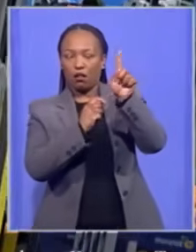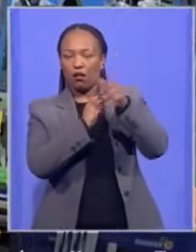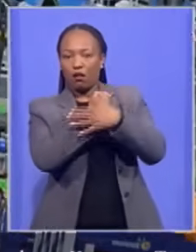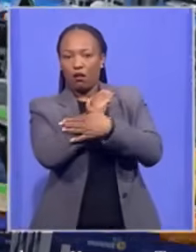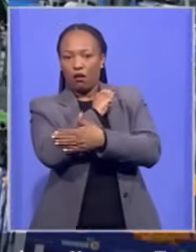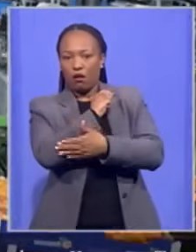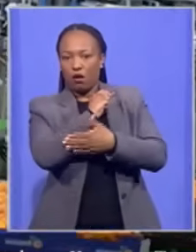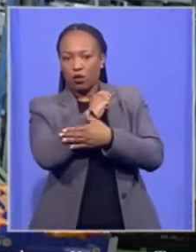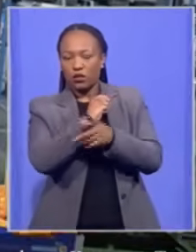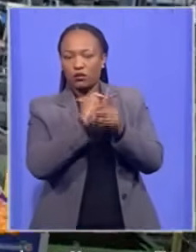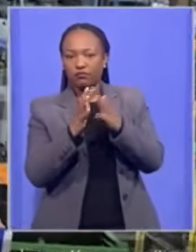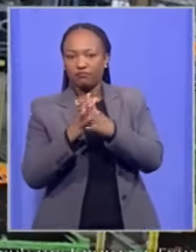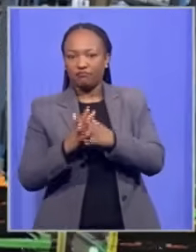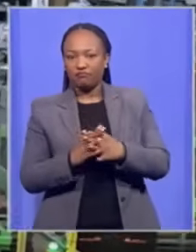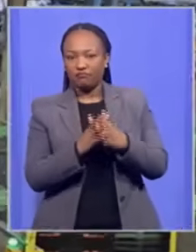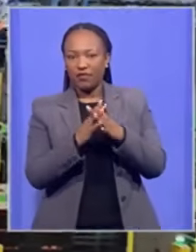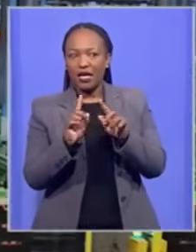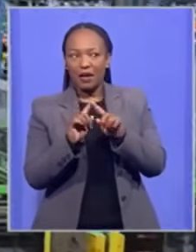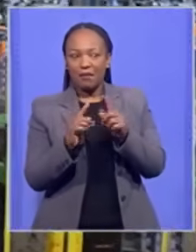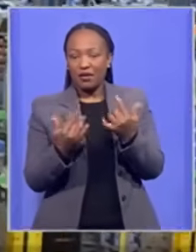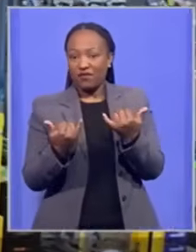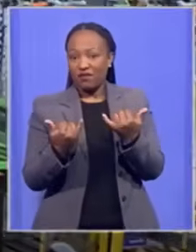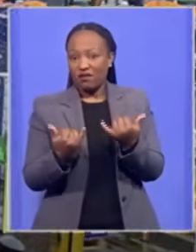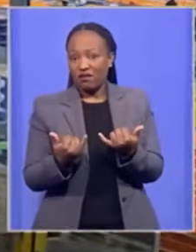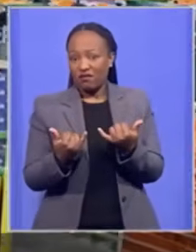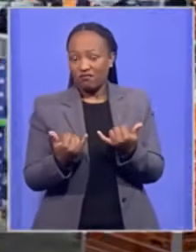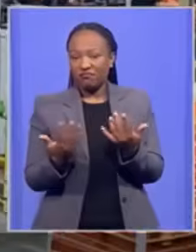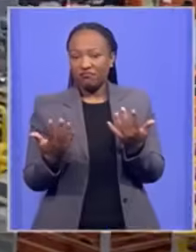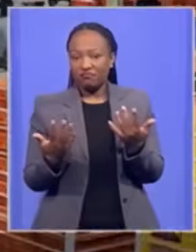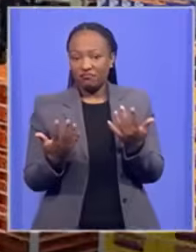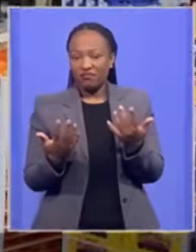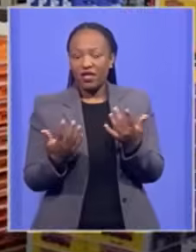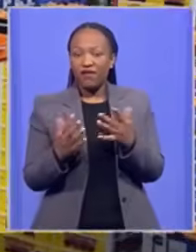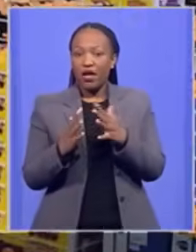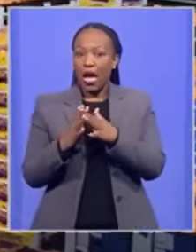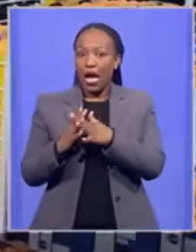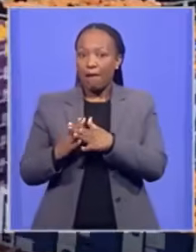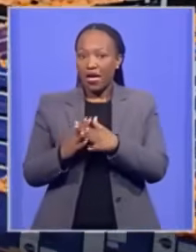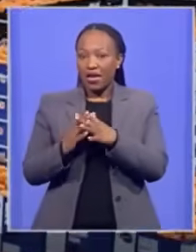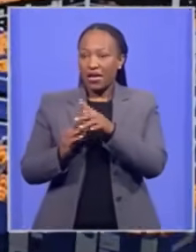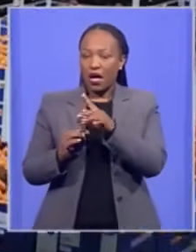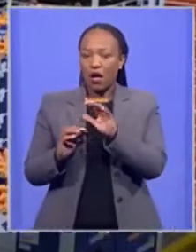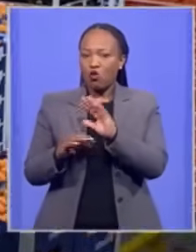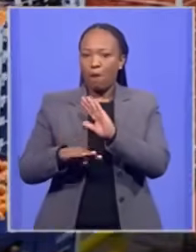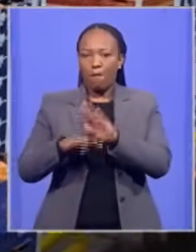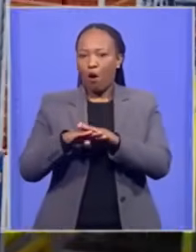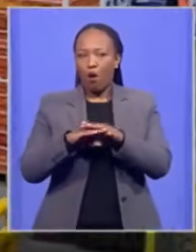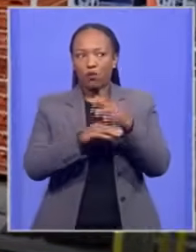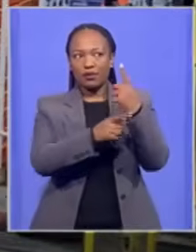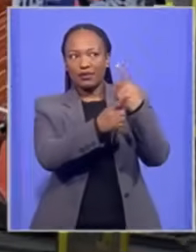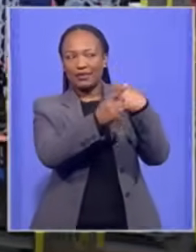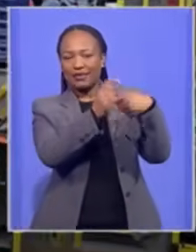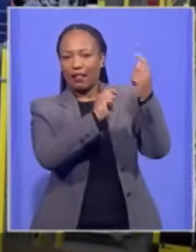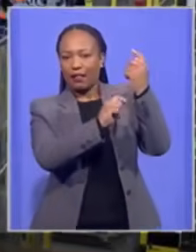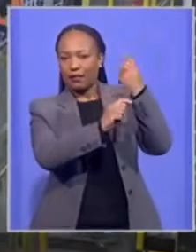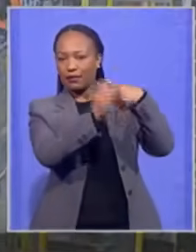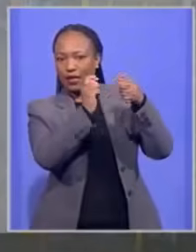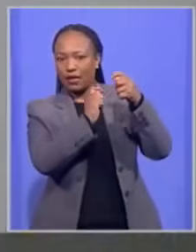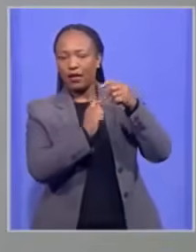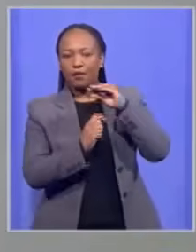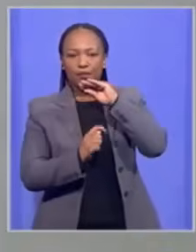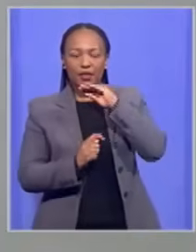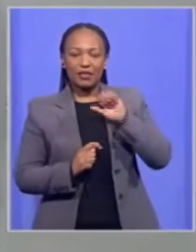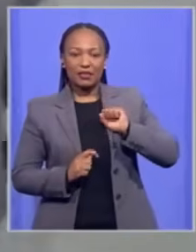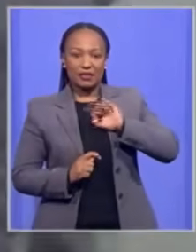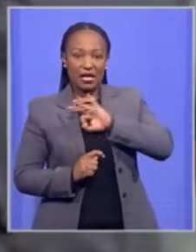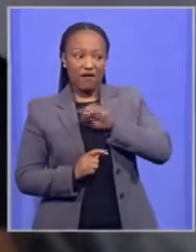ba tlhokegala ge e le gore mmaraka wa Amerika o sa le gona go ra re bašomi ba Amerika ba tlo fela ke mošomo go